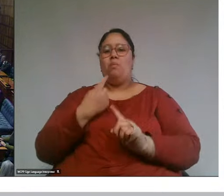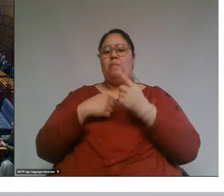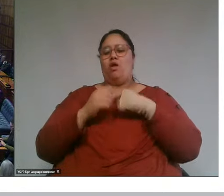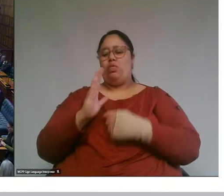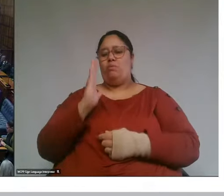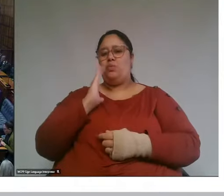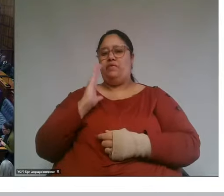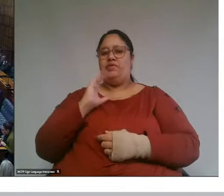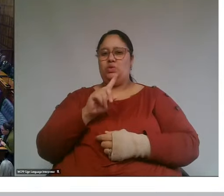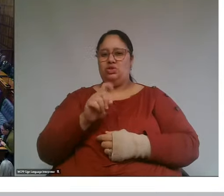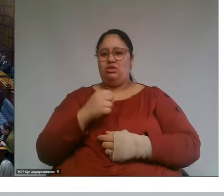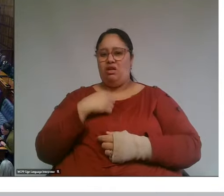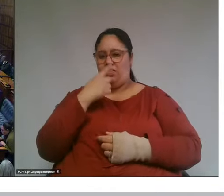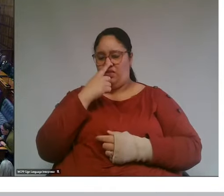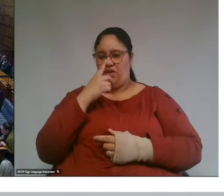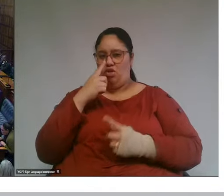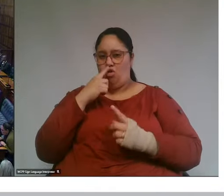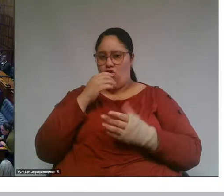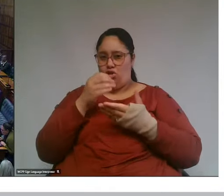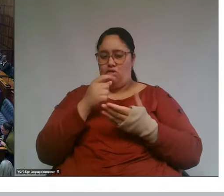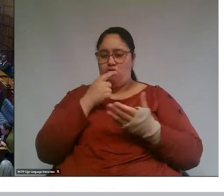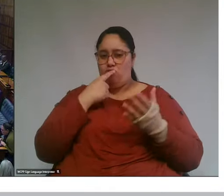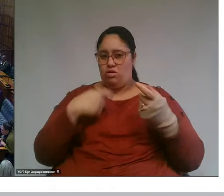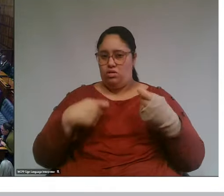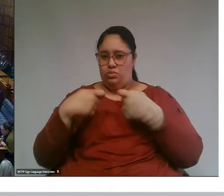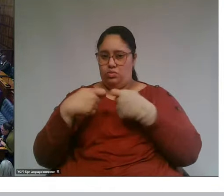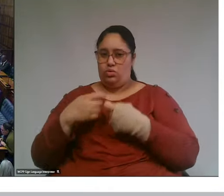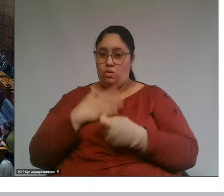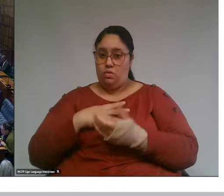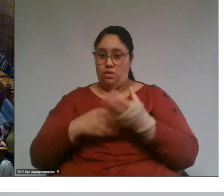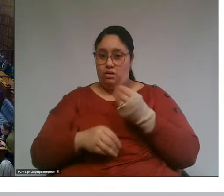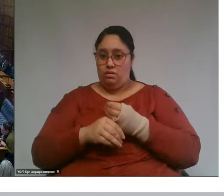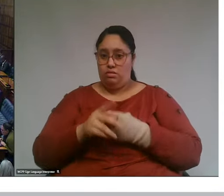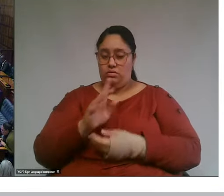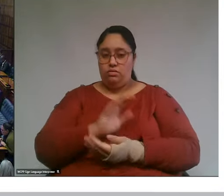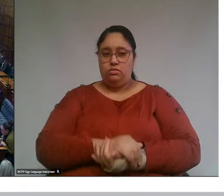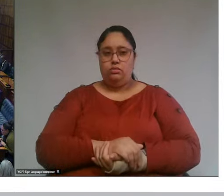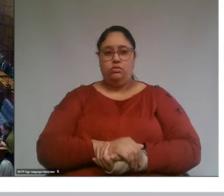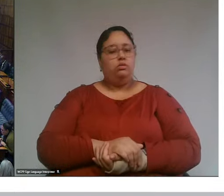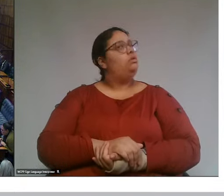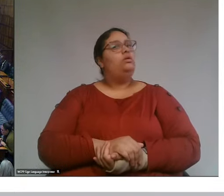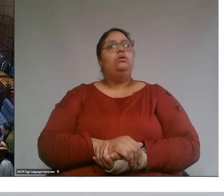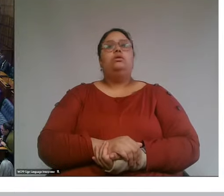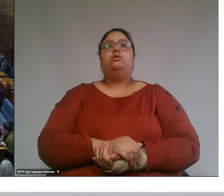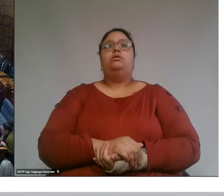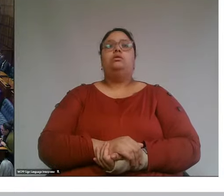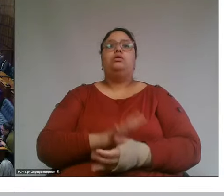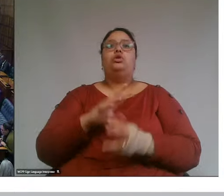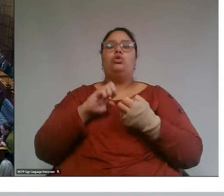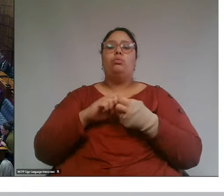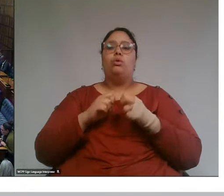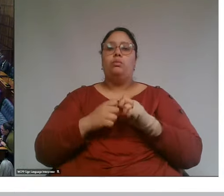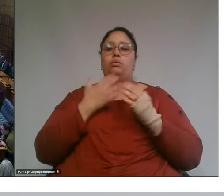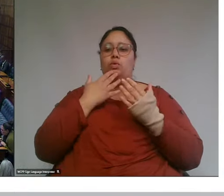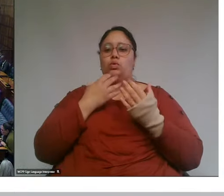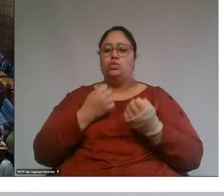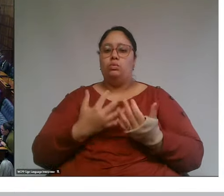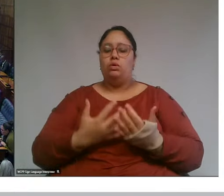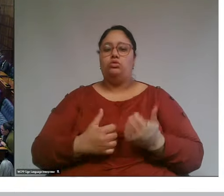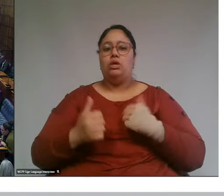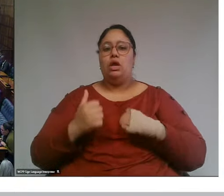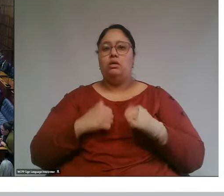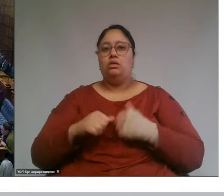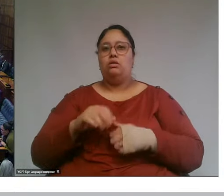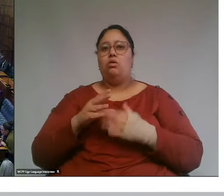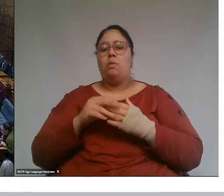Ela um I think there was a contribution you wanted to add not a problem thank you very much um acting or